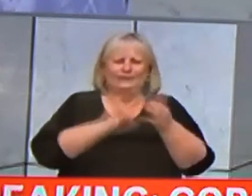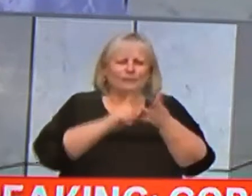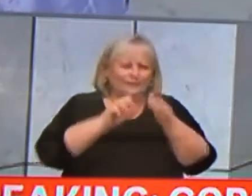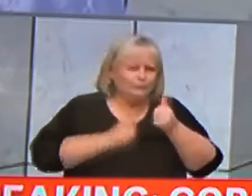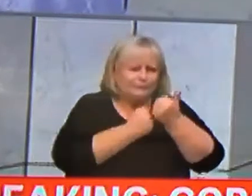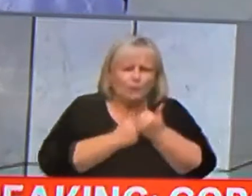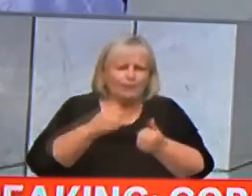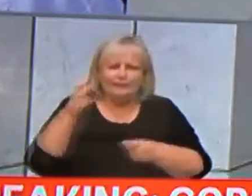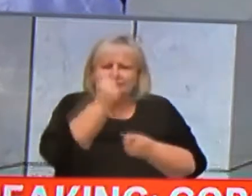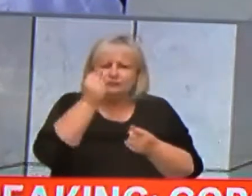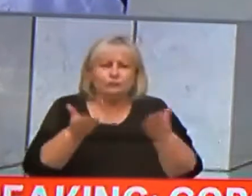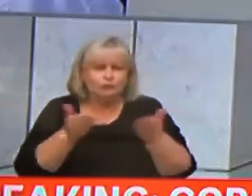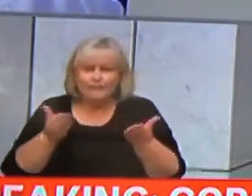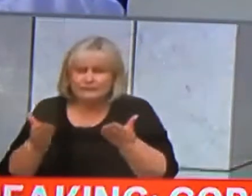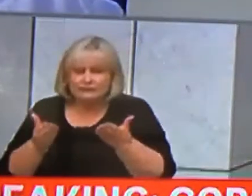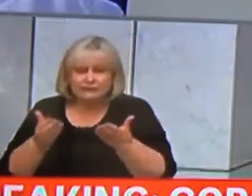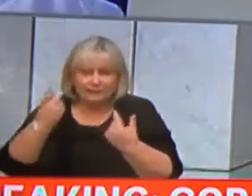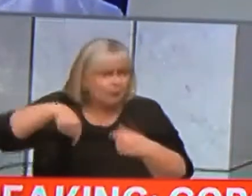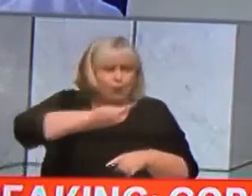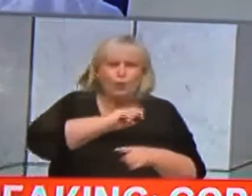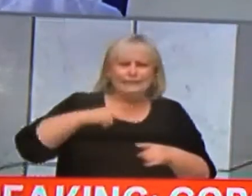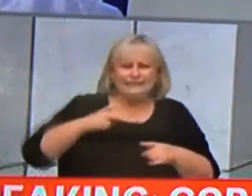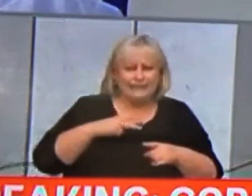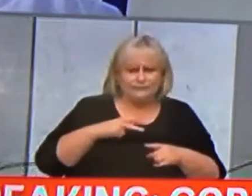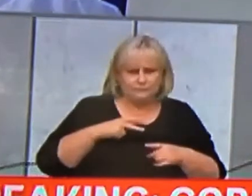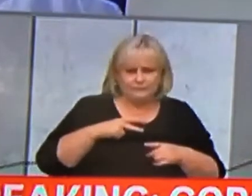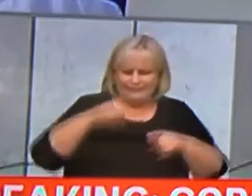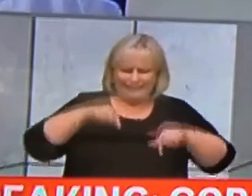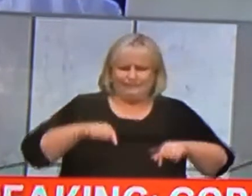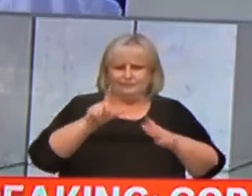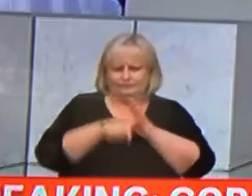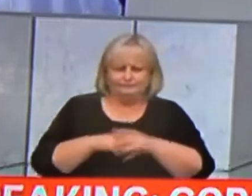essential services that are so necessary at a time like this.